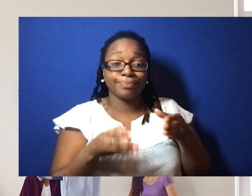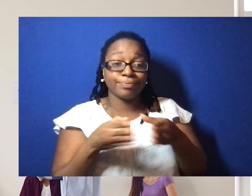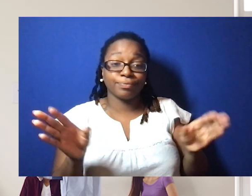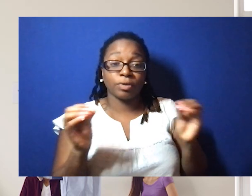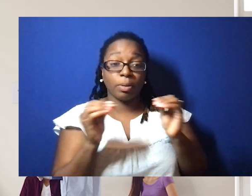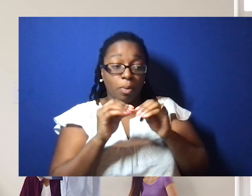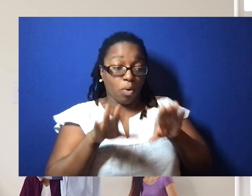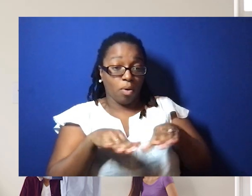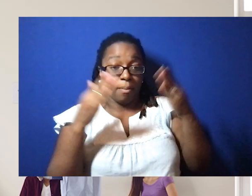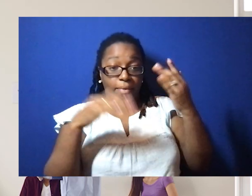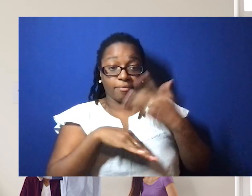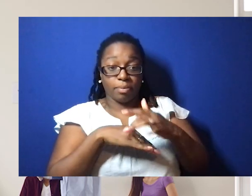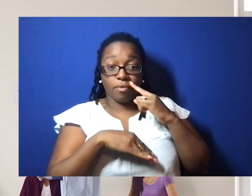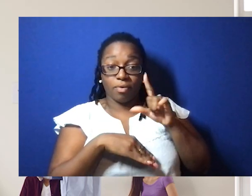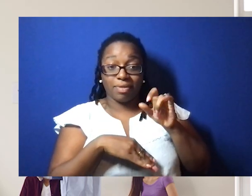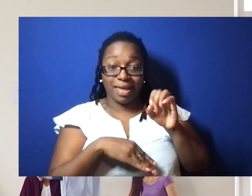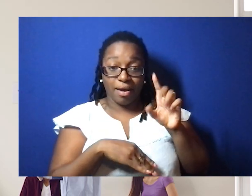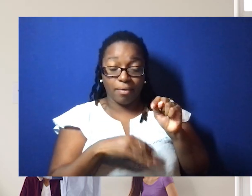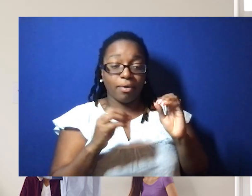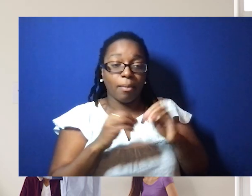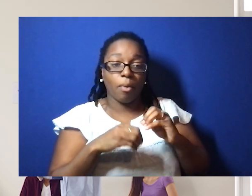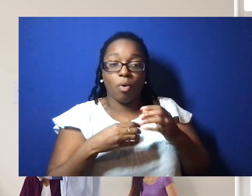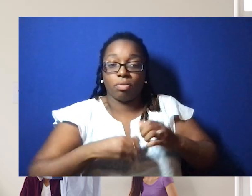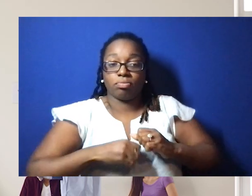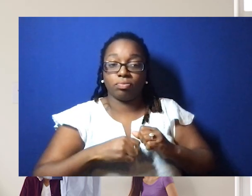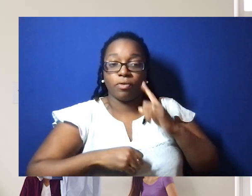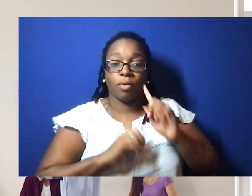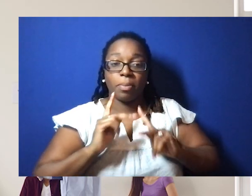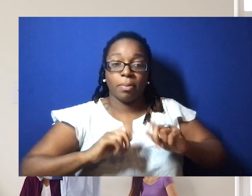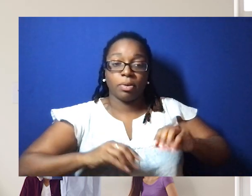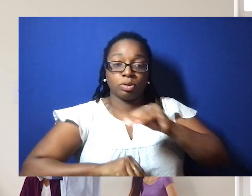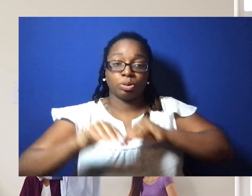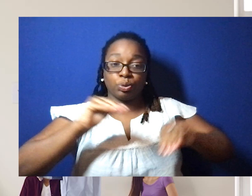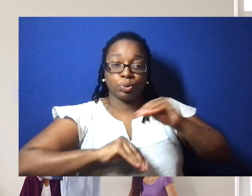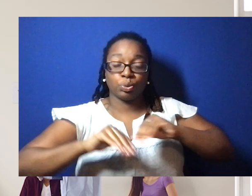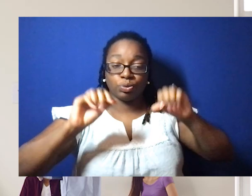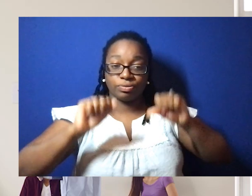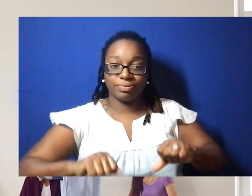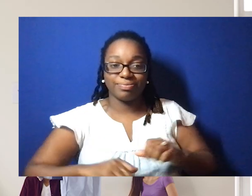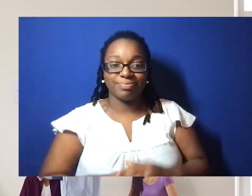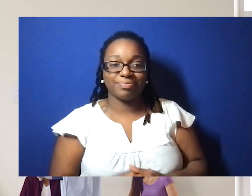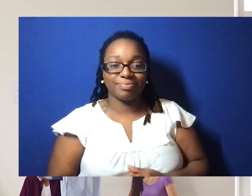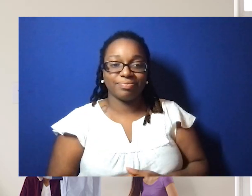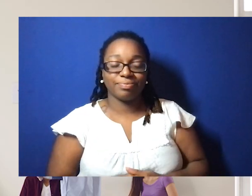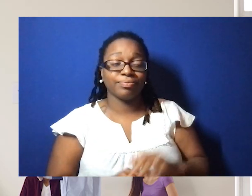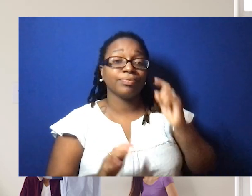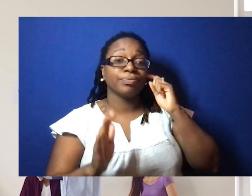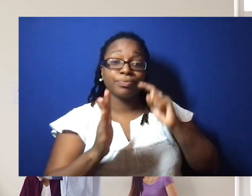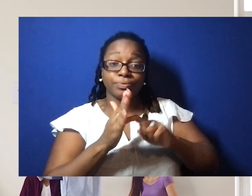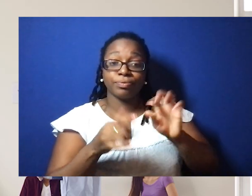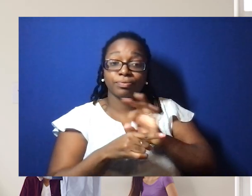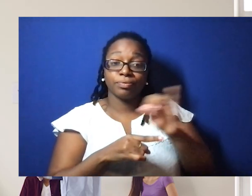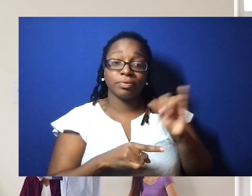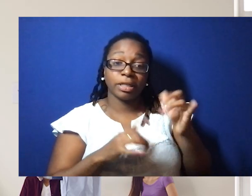the more open the layout of the area, the more room there is for people to navigate and move around. Recognize